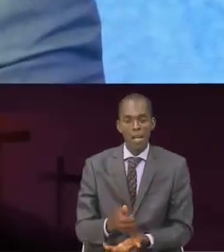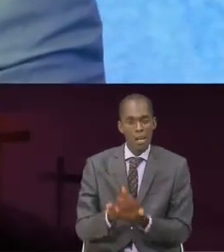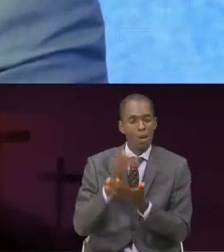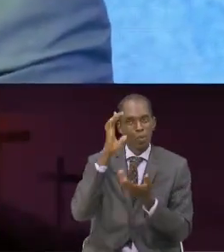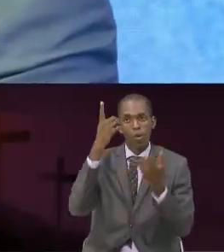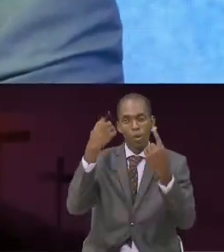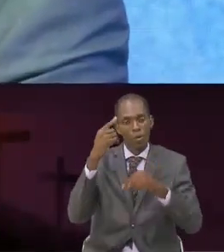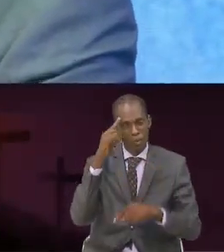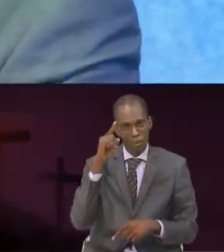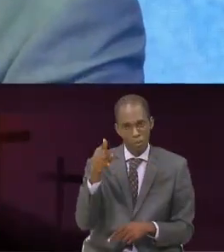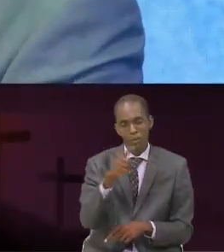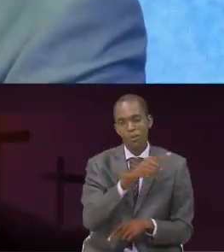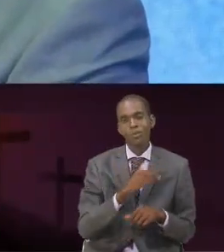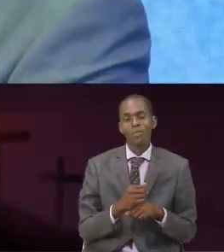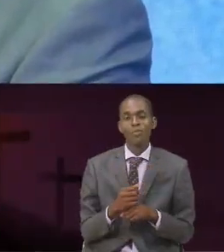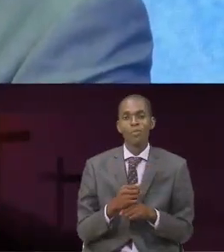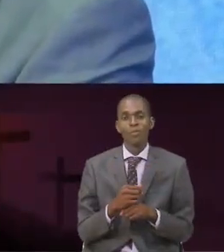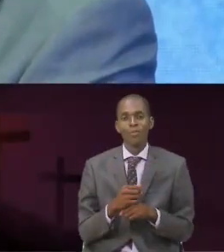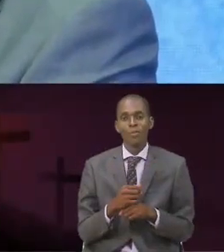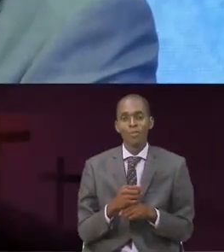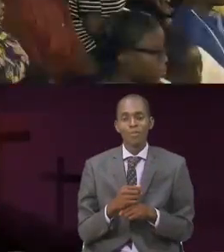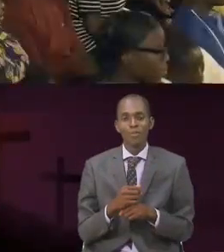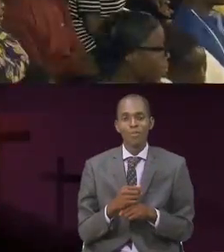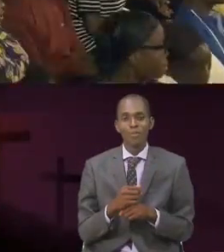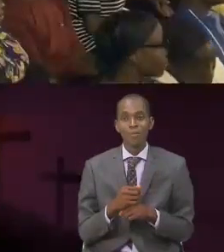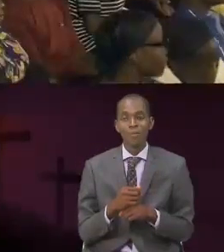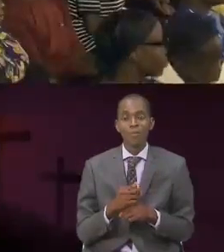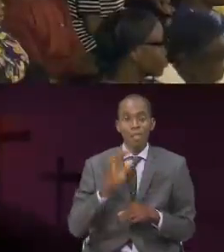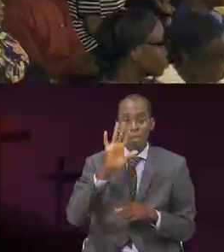in your life tonight, help will come.